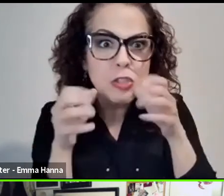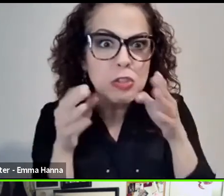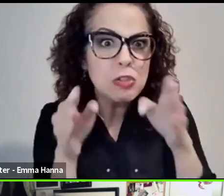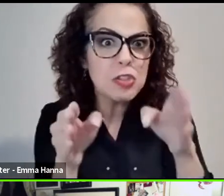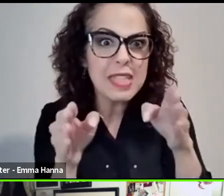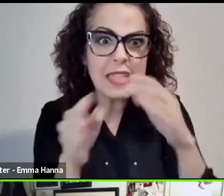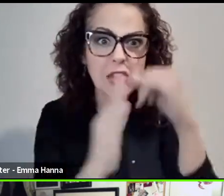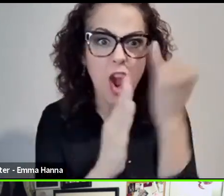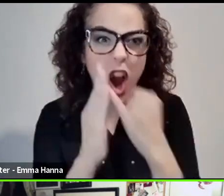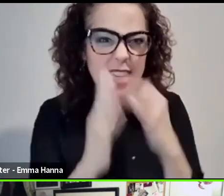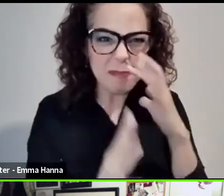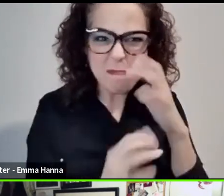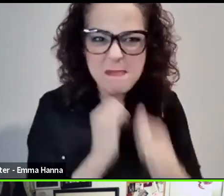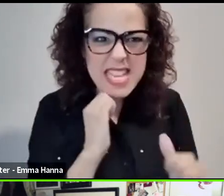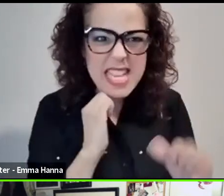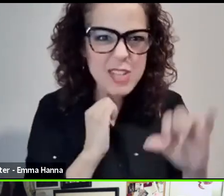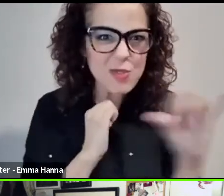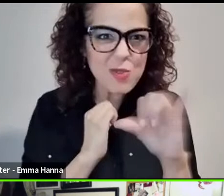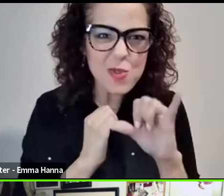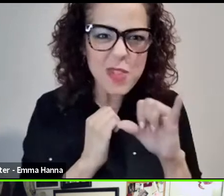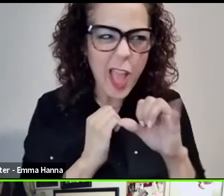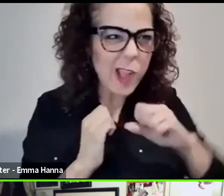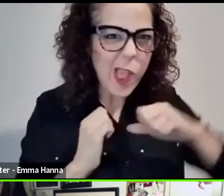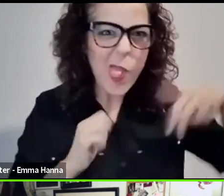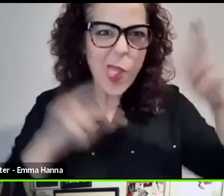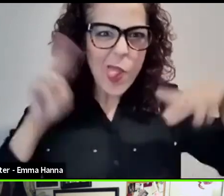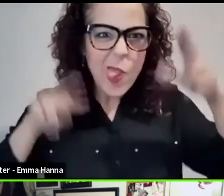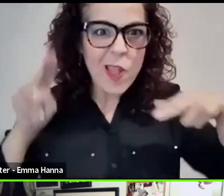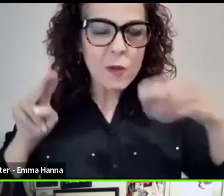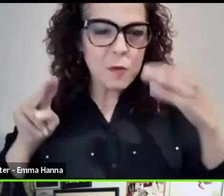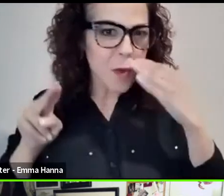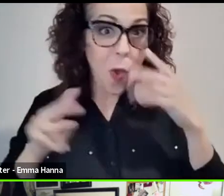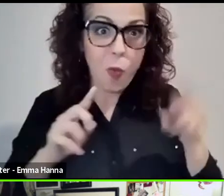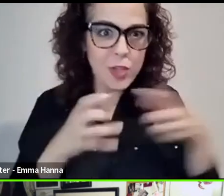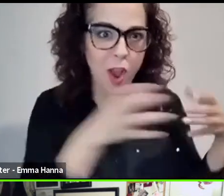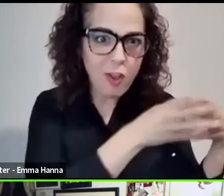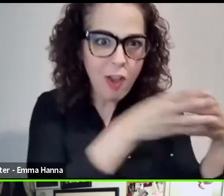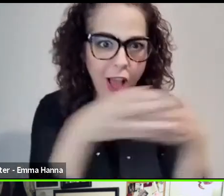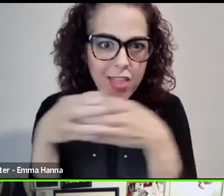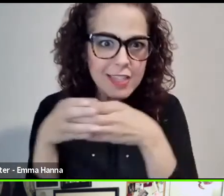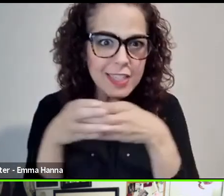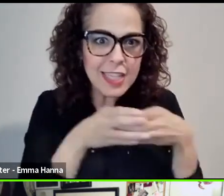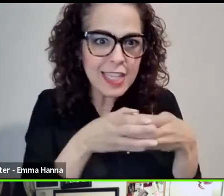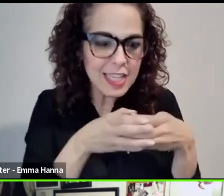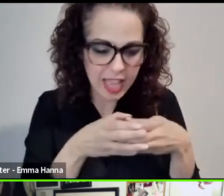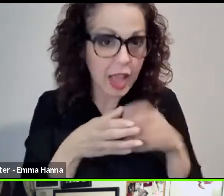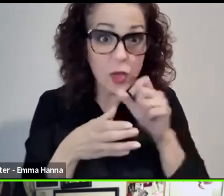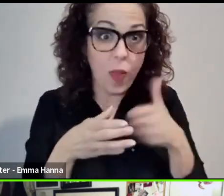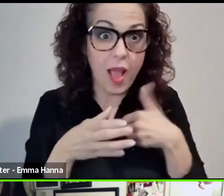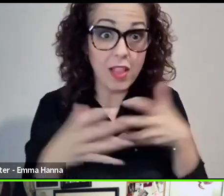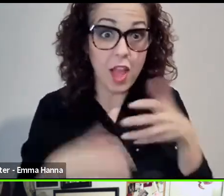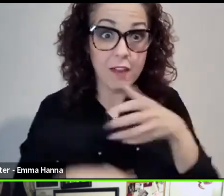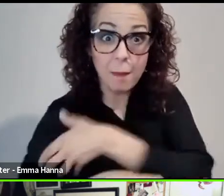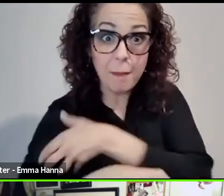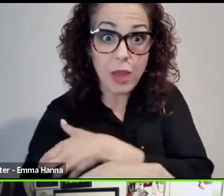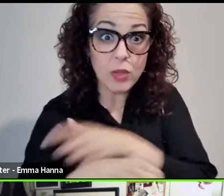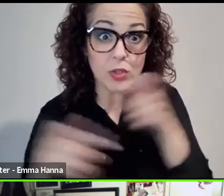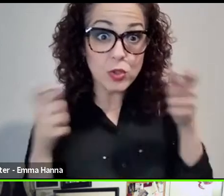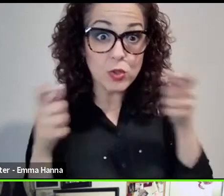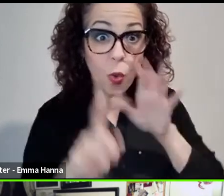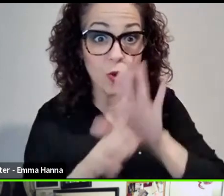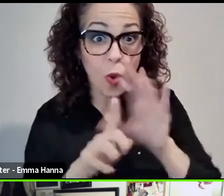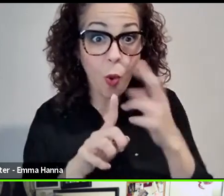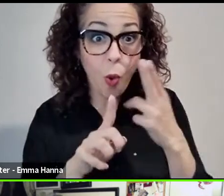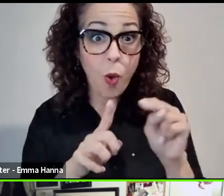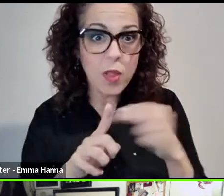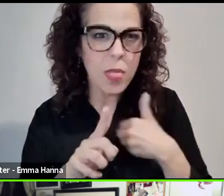street art too. Like, I mean, all, like, you know, when you're a colony, right, and you don't have a lot of power to control your own destiny, at the very least you can make